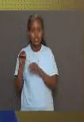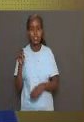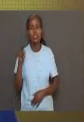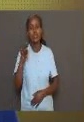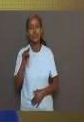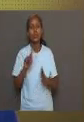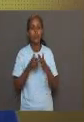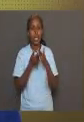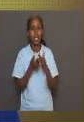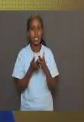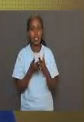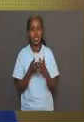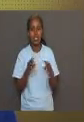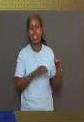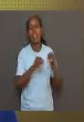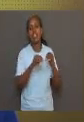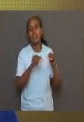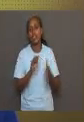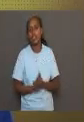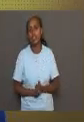will begin with an activity.